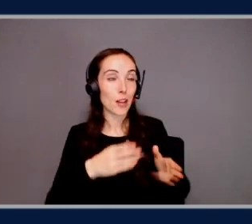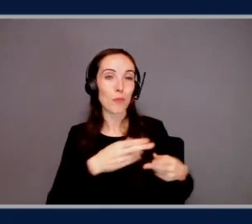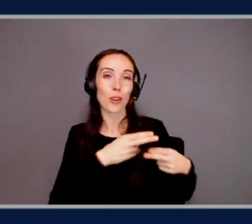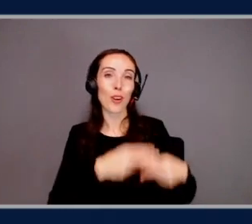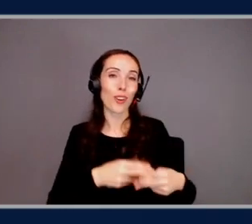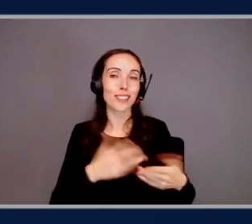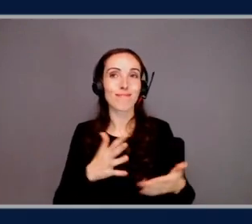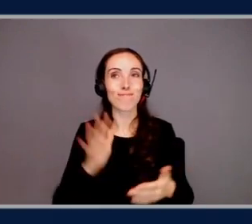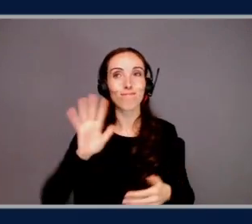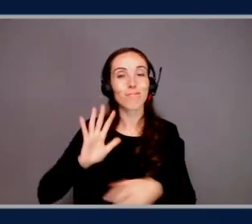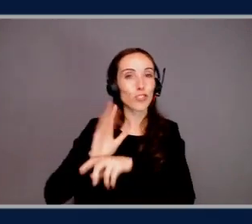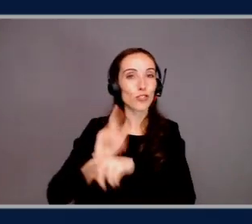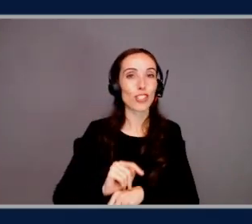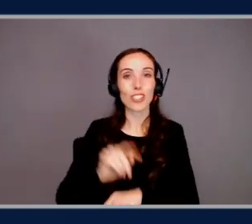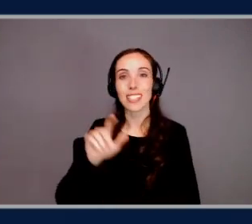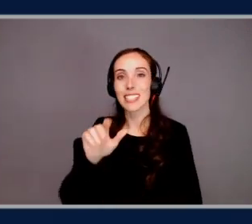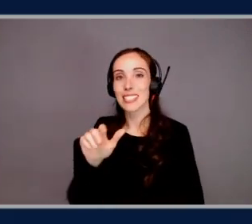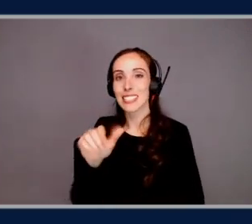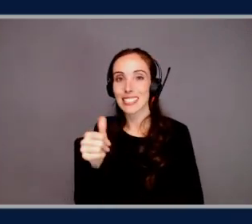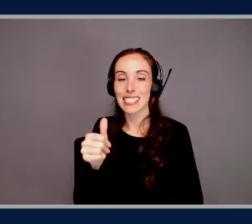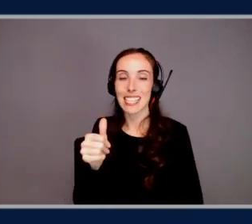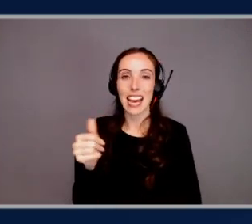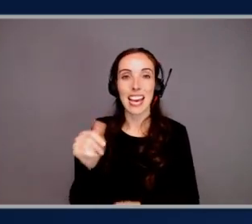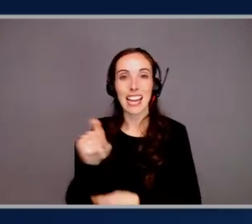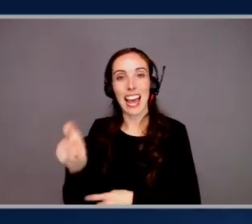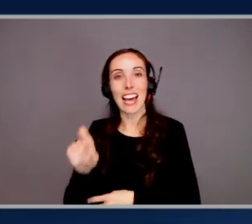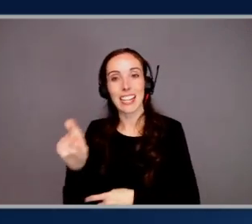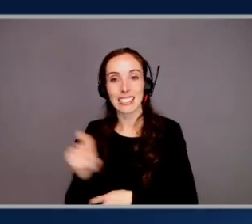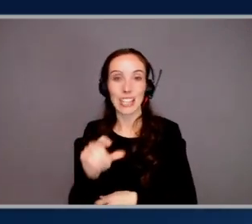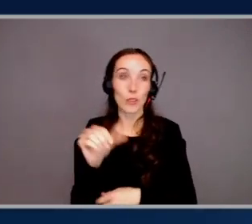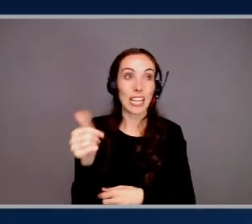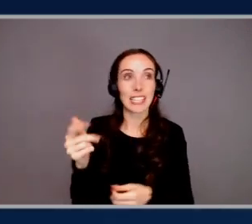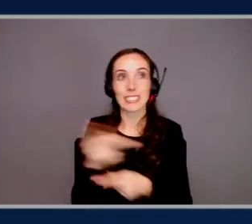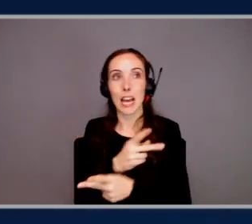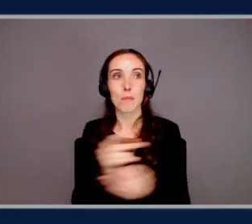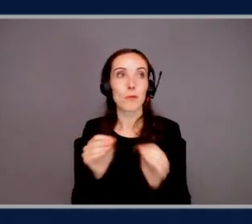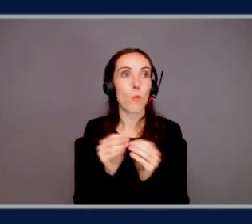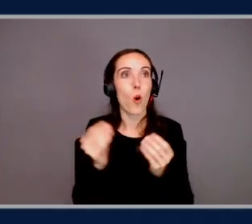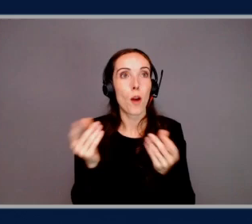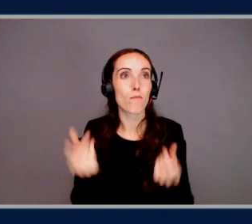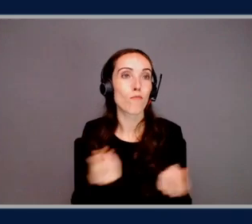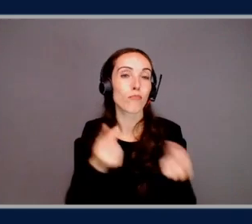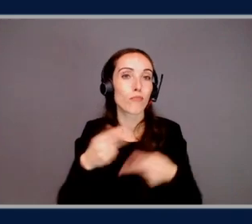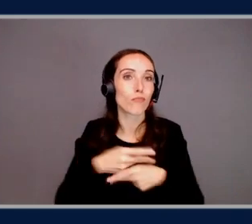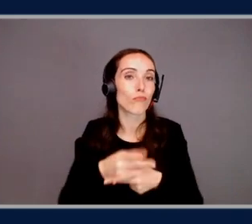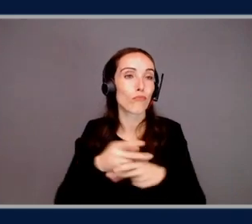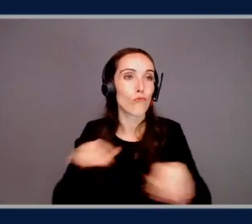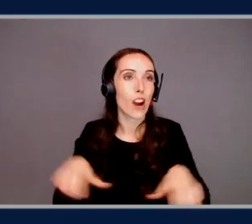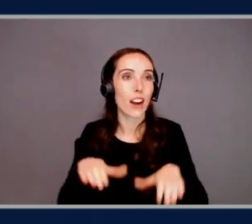developers, the people who are magically somehow 10 times more productive than anybody else. They're